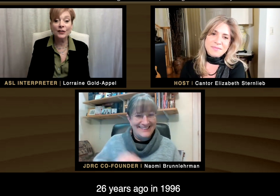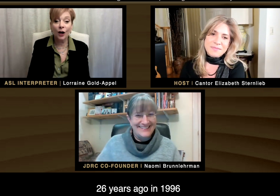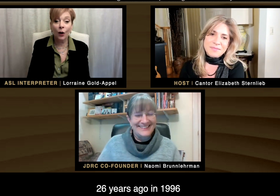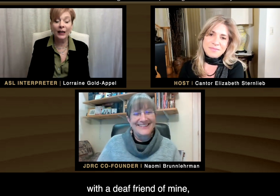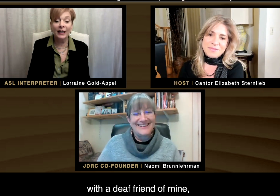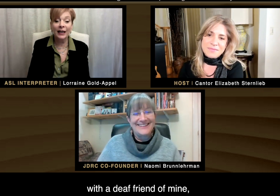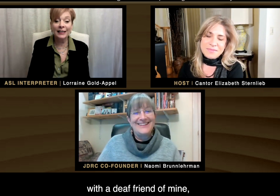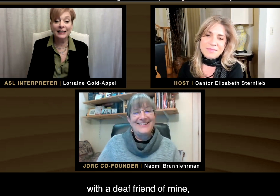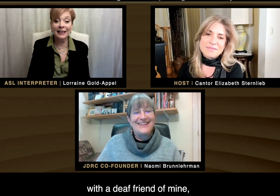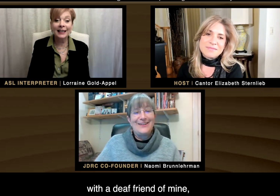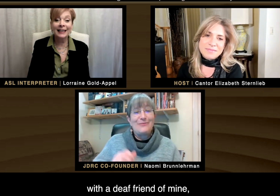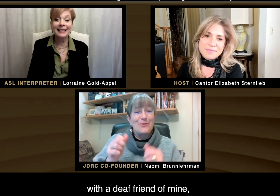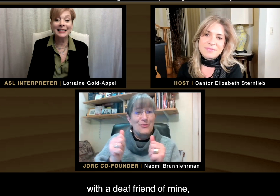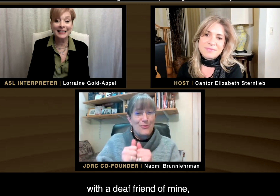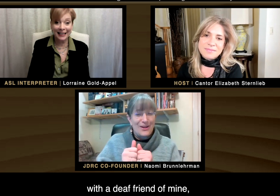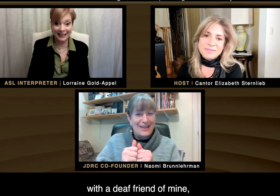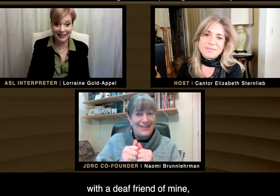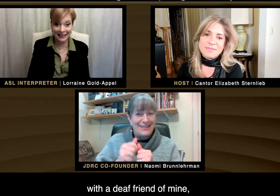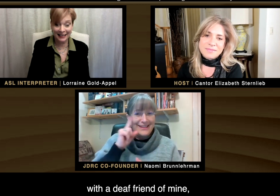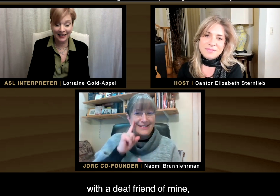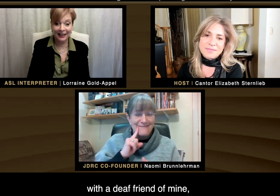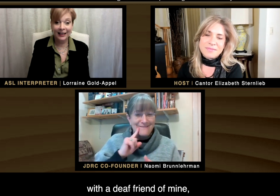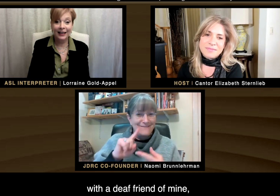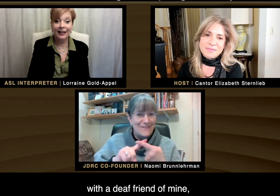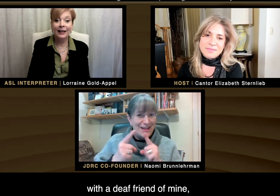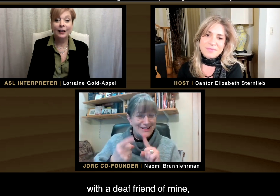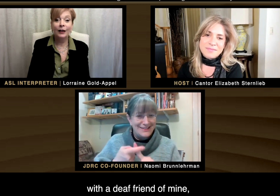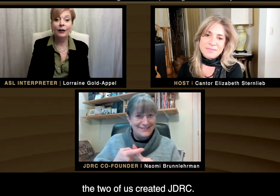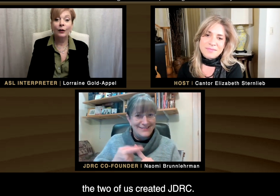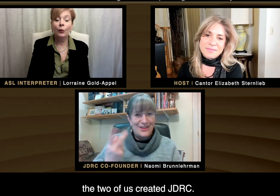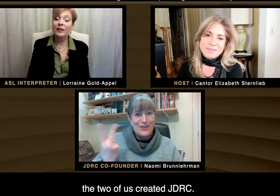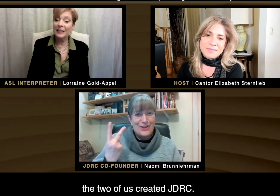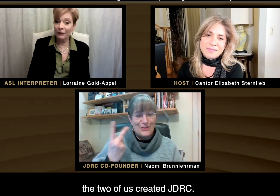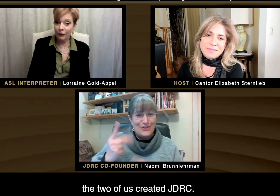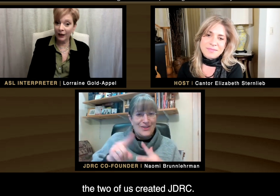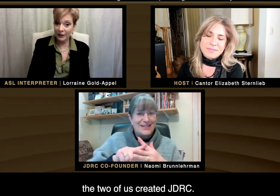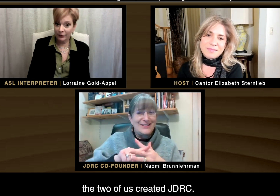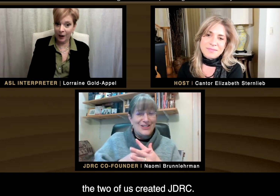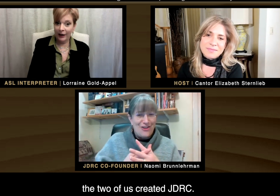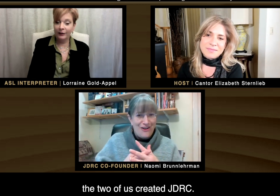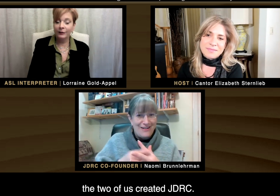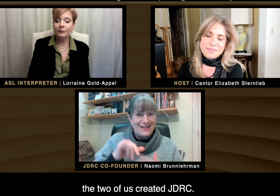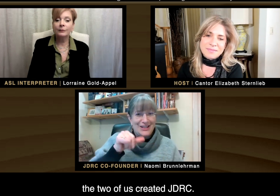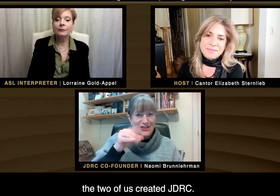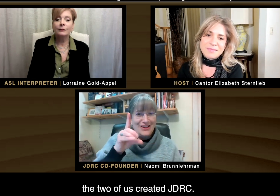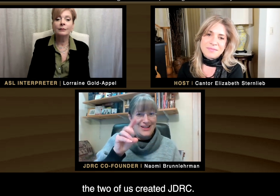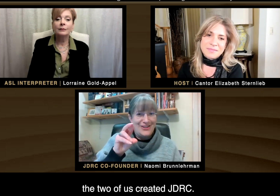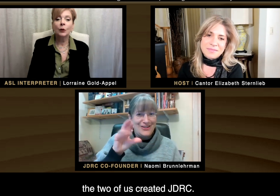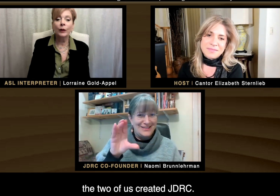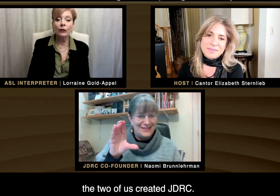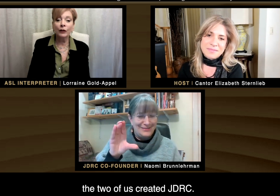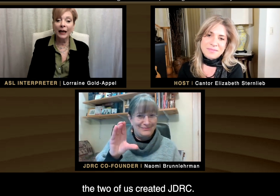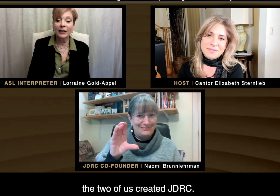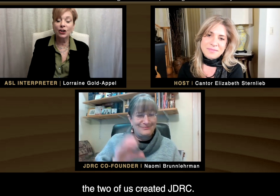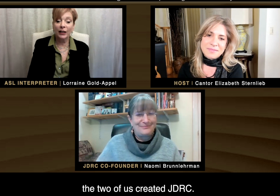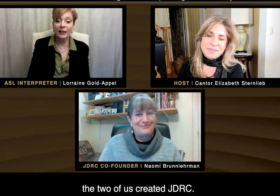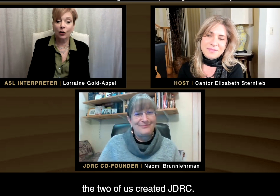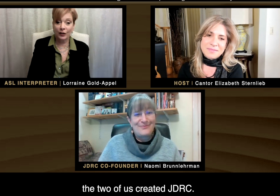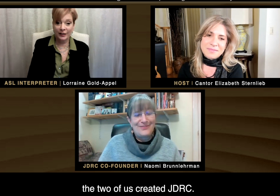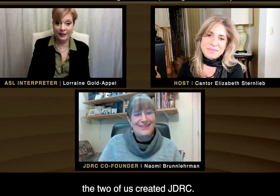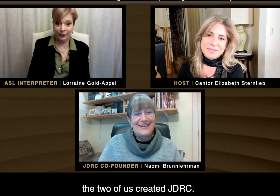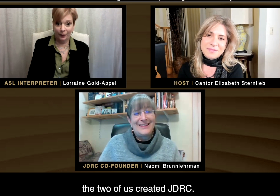26 years ago, in 1996, with a deaf friend of mine, we